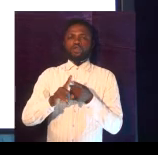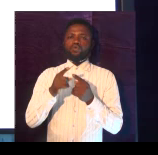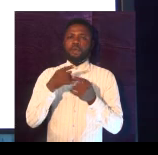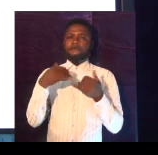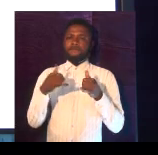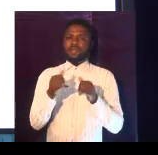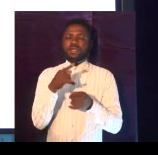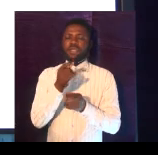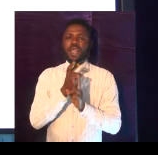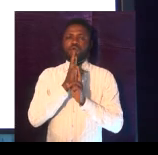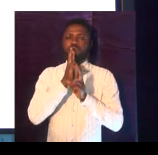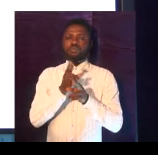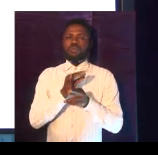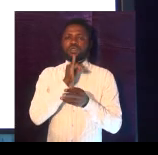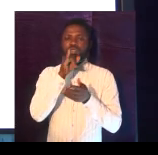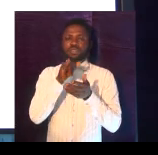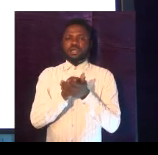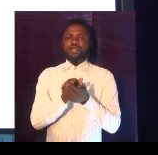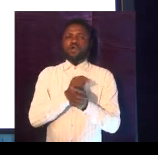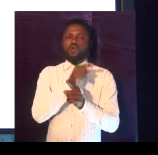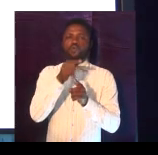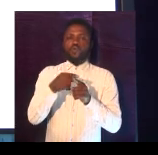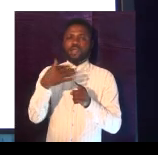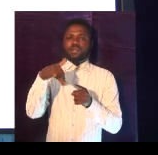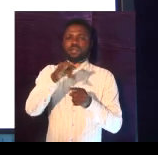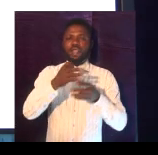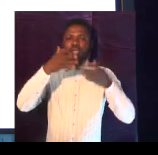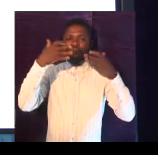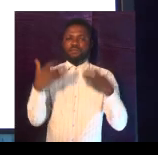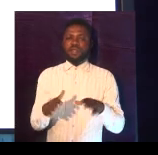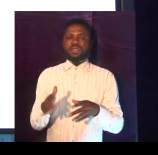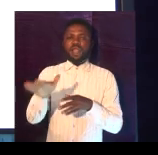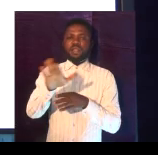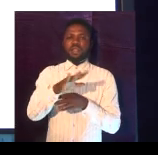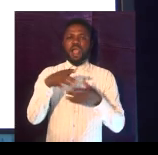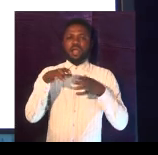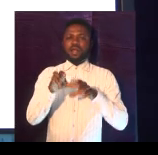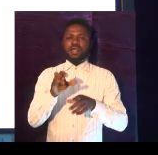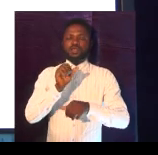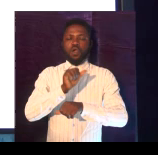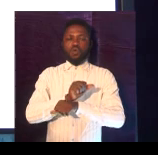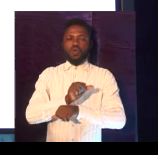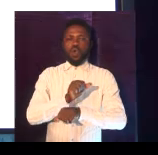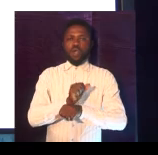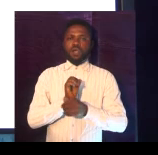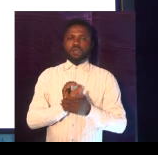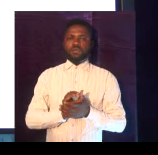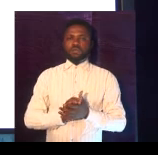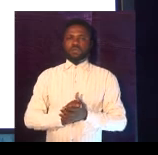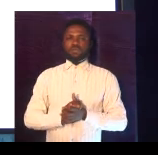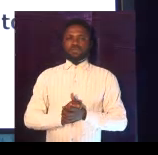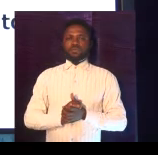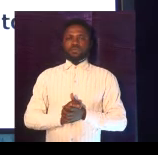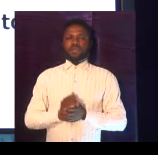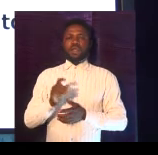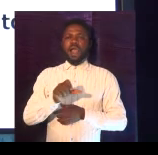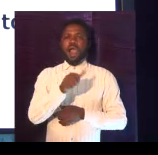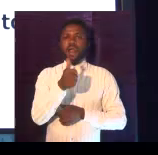play? And the response is when they finished their class work.